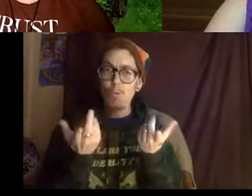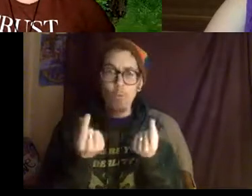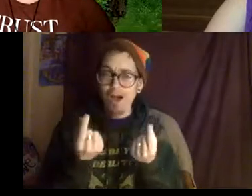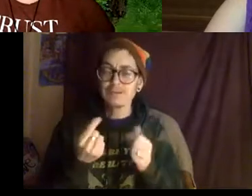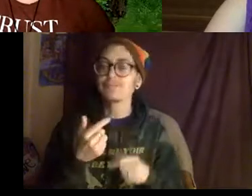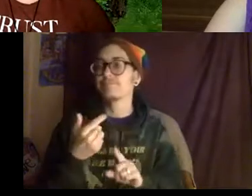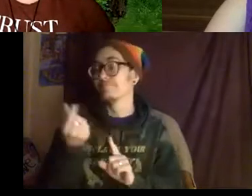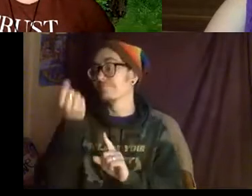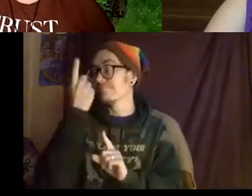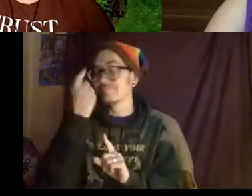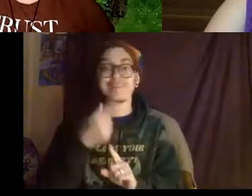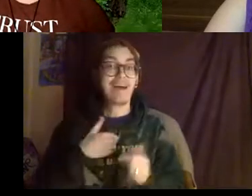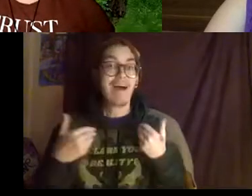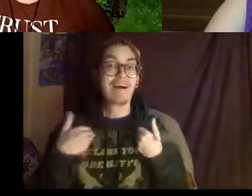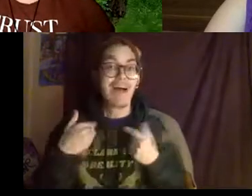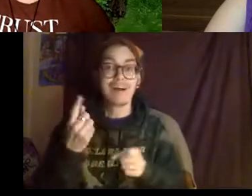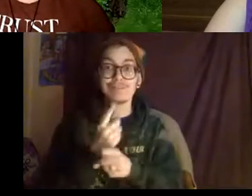One way that I tend to do is